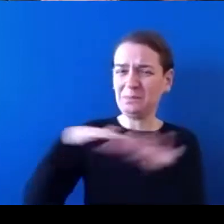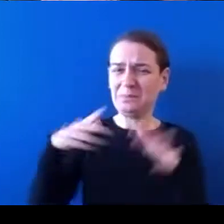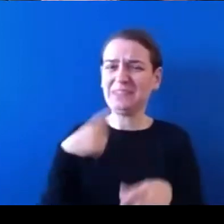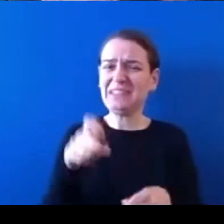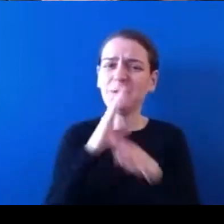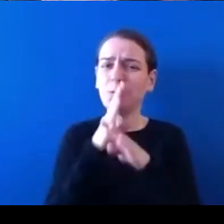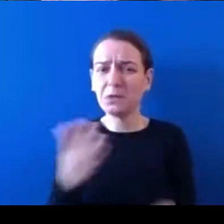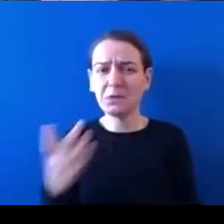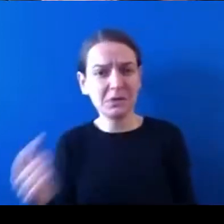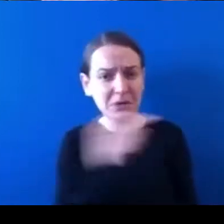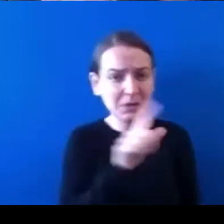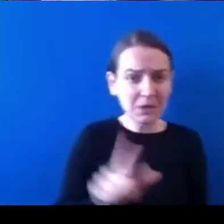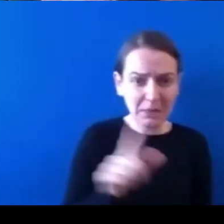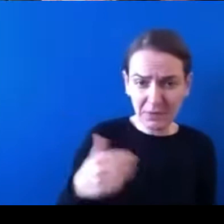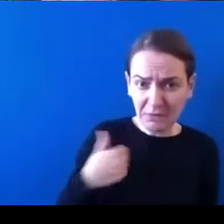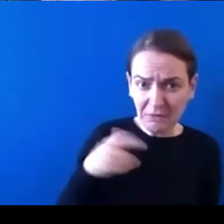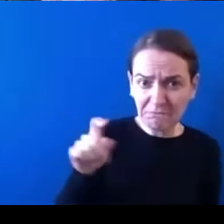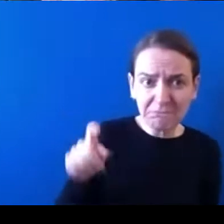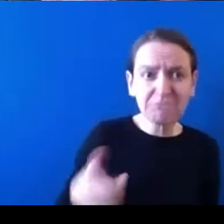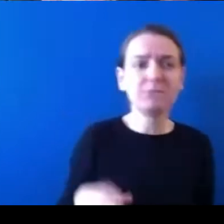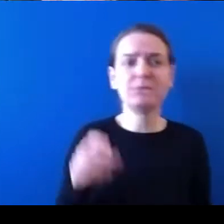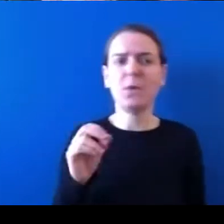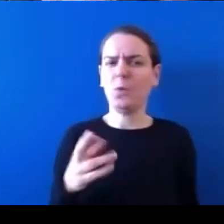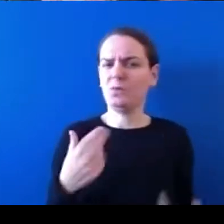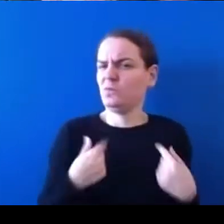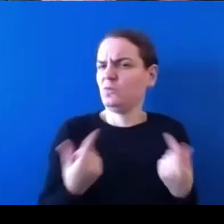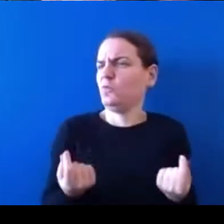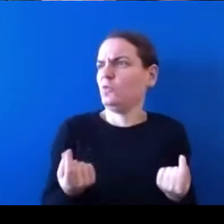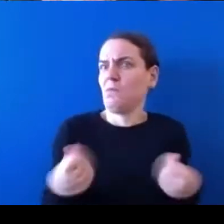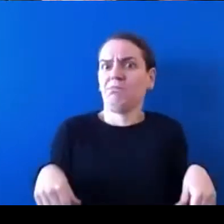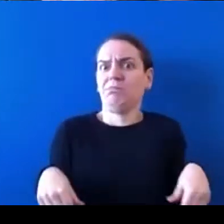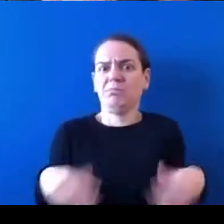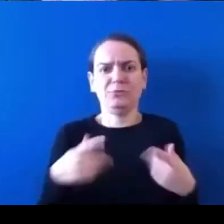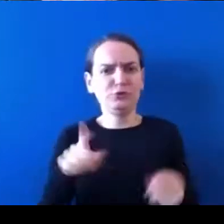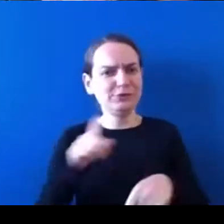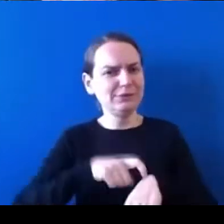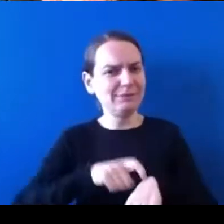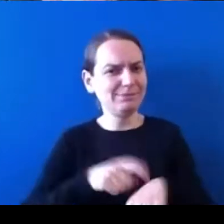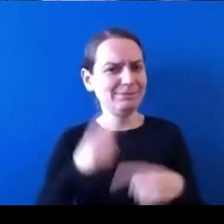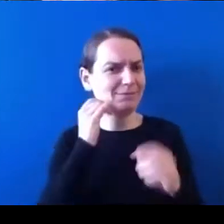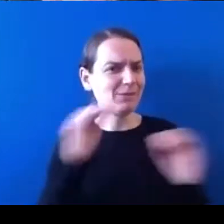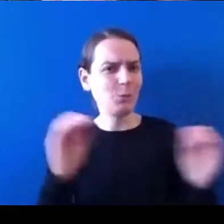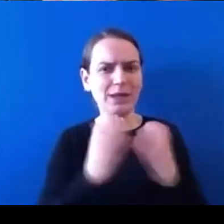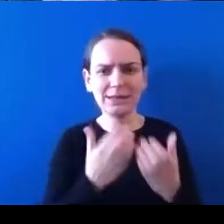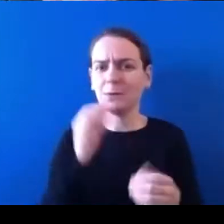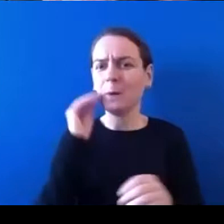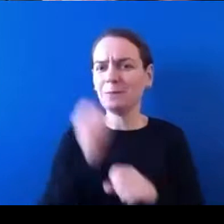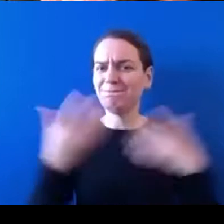You need to check and see if there's accessible technology at your library, or you're going to have to bring all your technology with